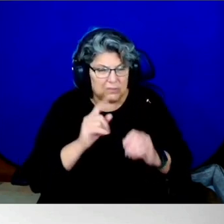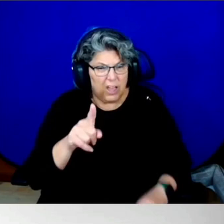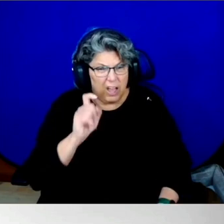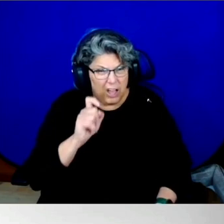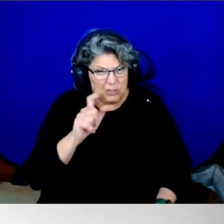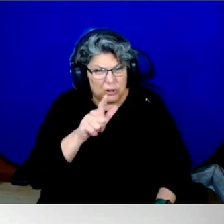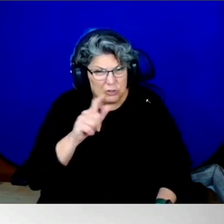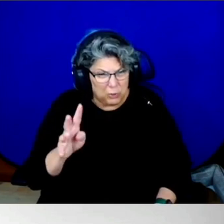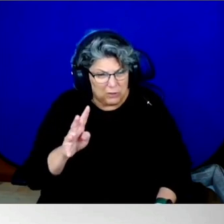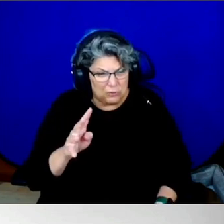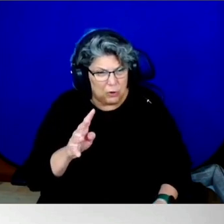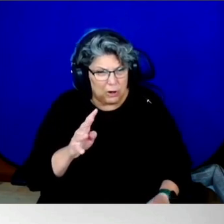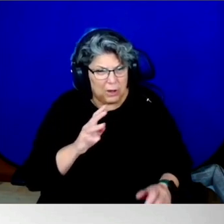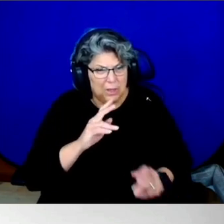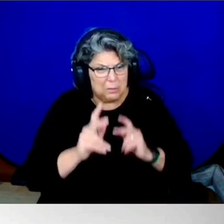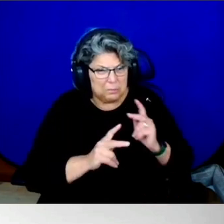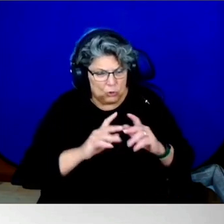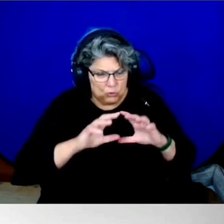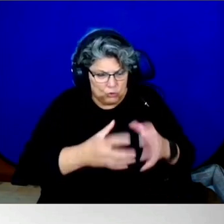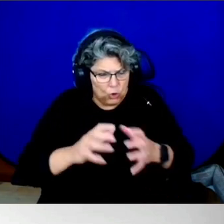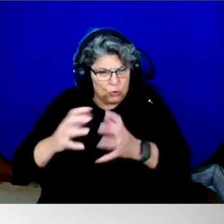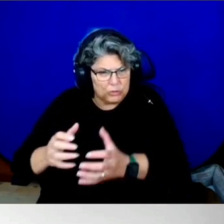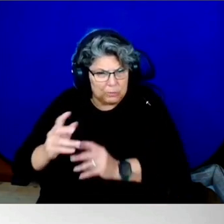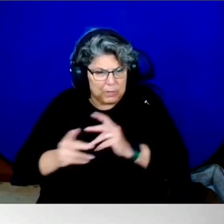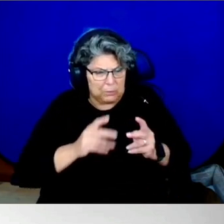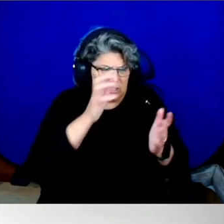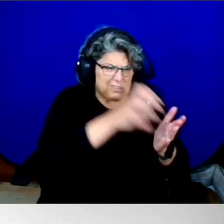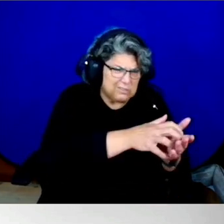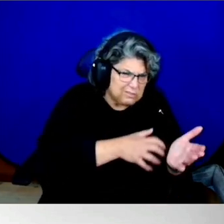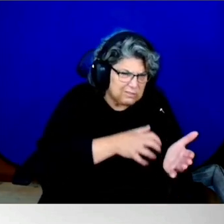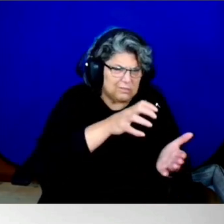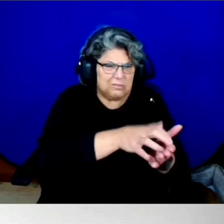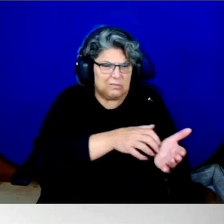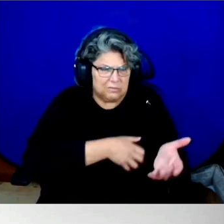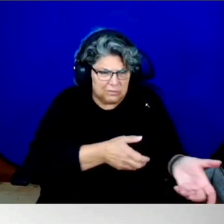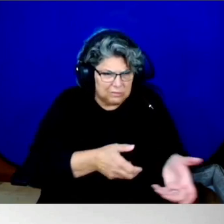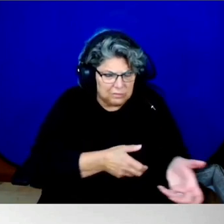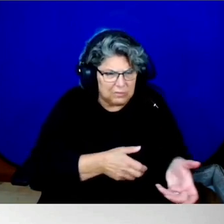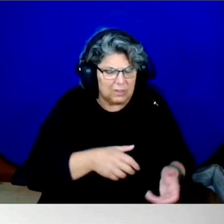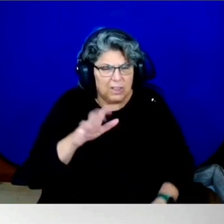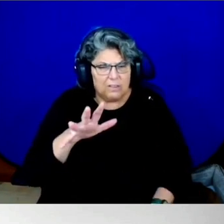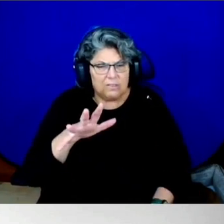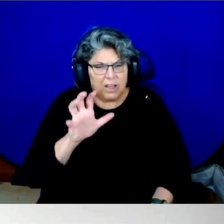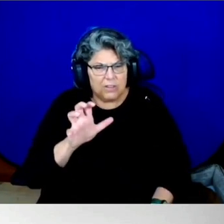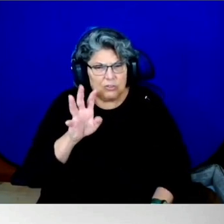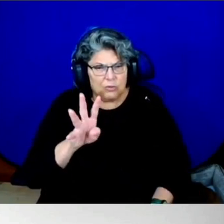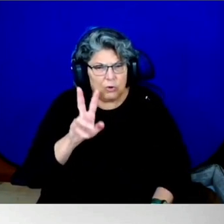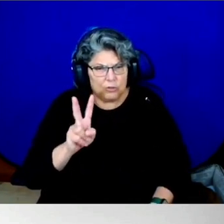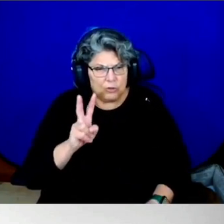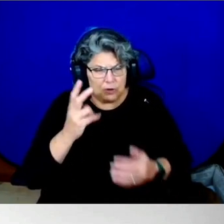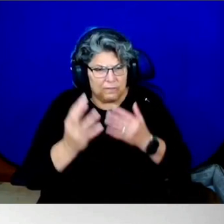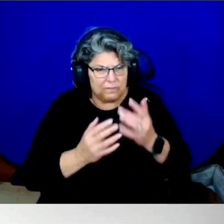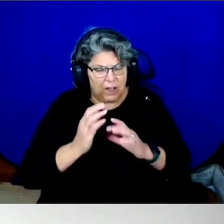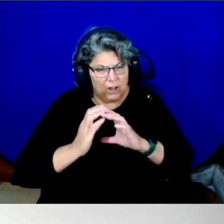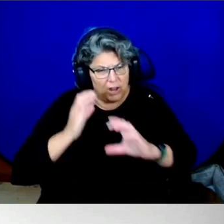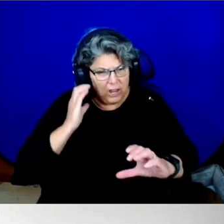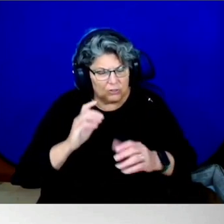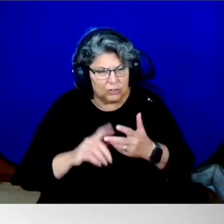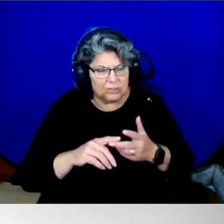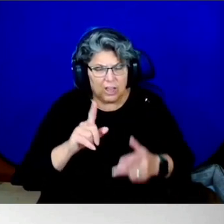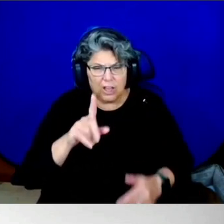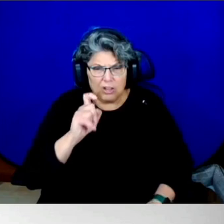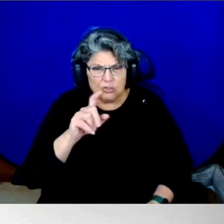hand crews that are out working the line daily, 542 fire engines assigned to this incident, 190